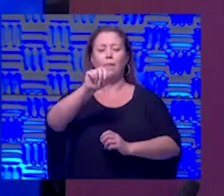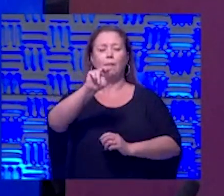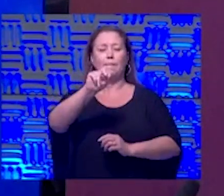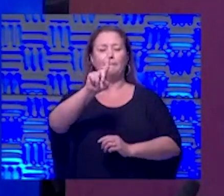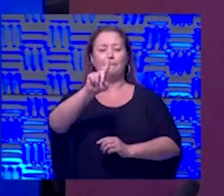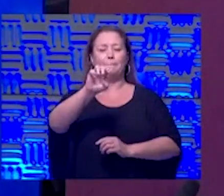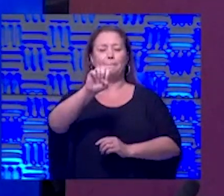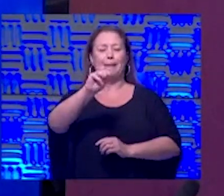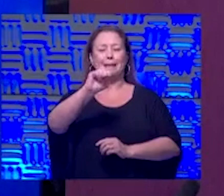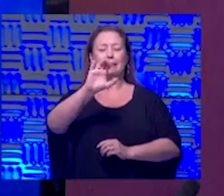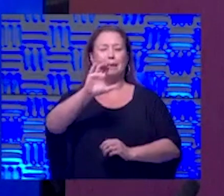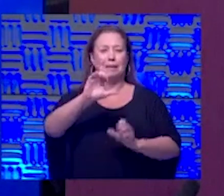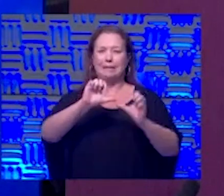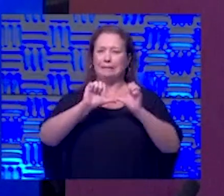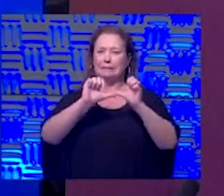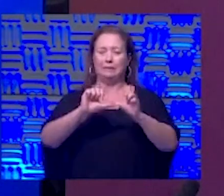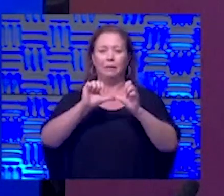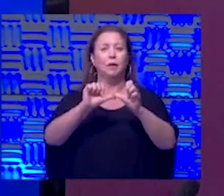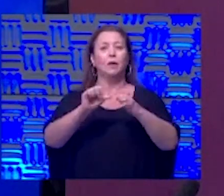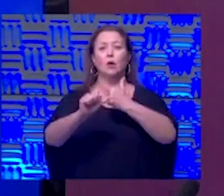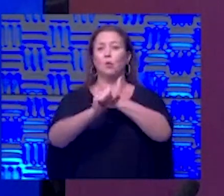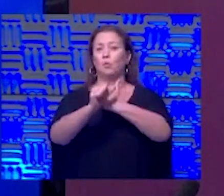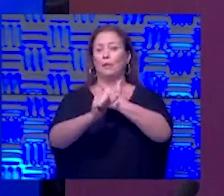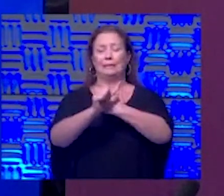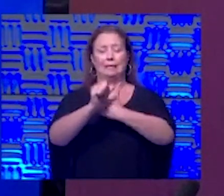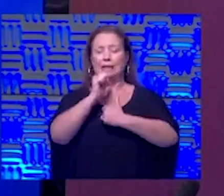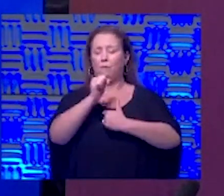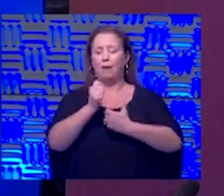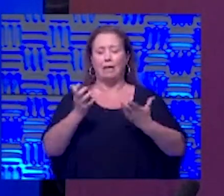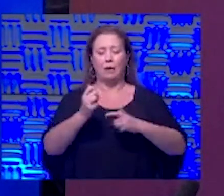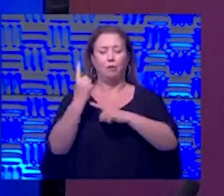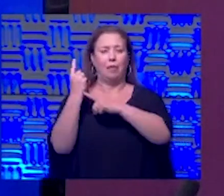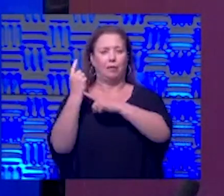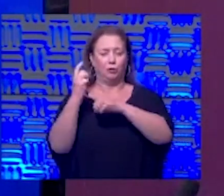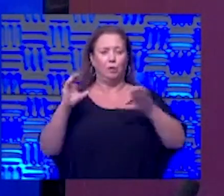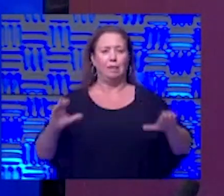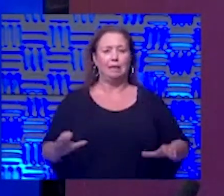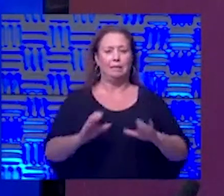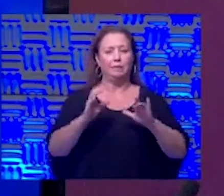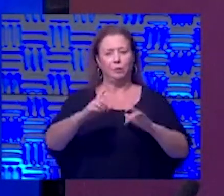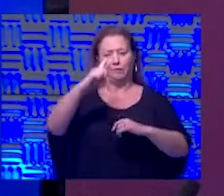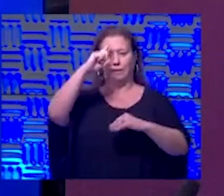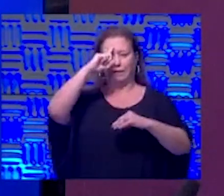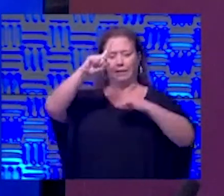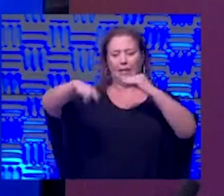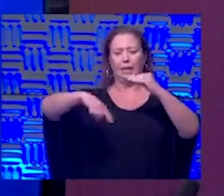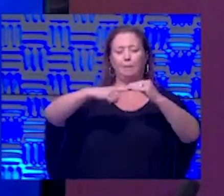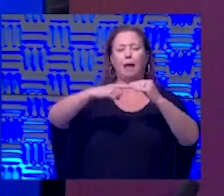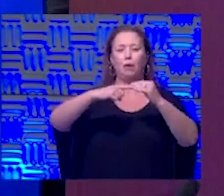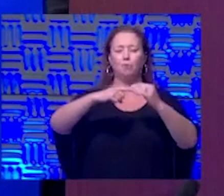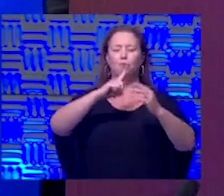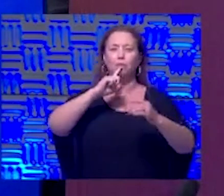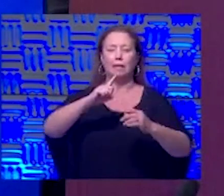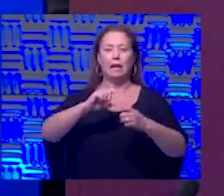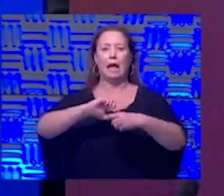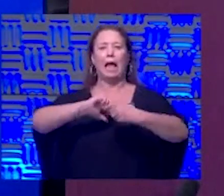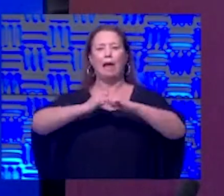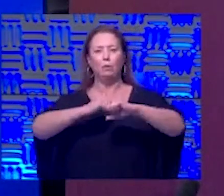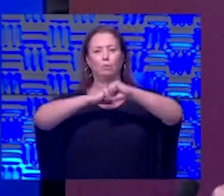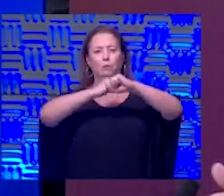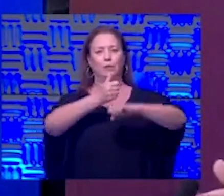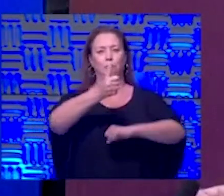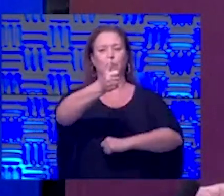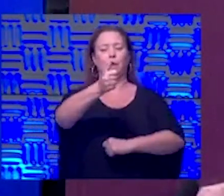risks that didn't exist last year with all of these activities. And you just have to be thinking about these carefully. How do you protect